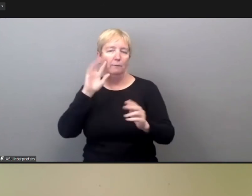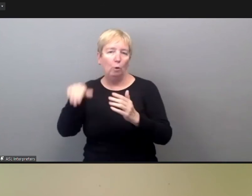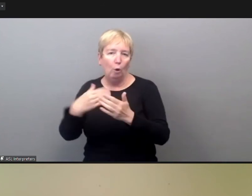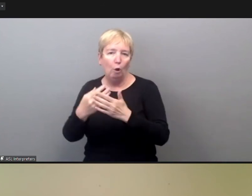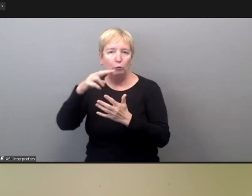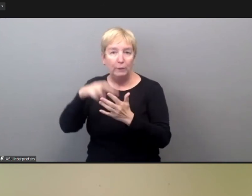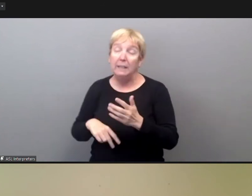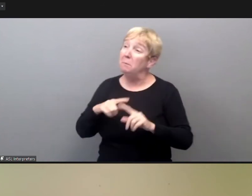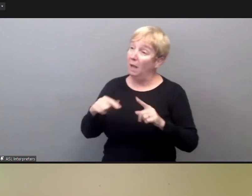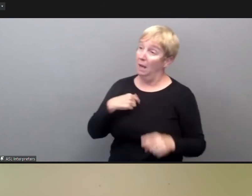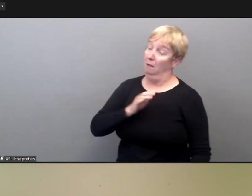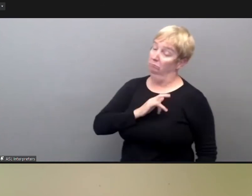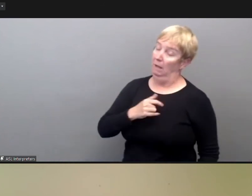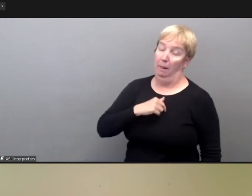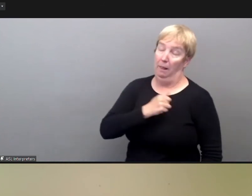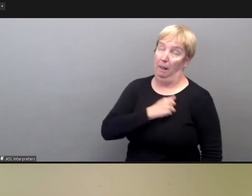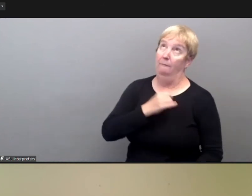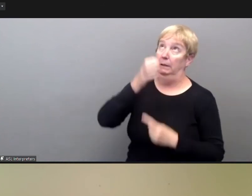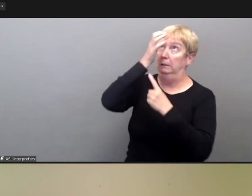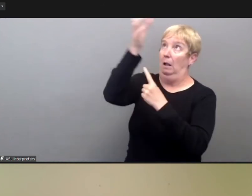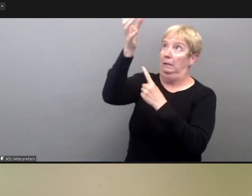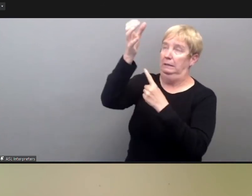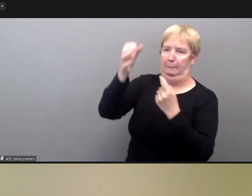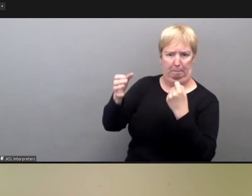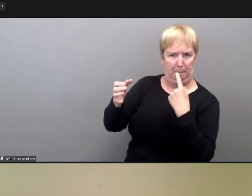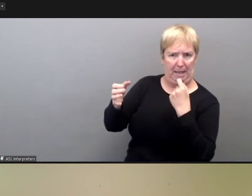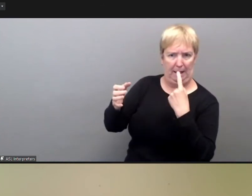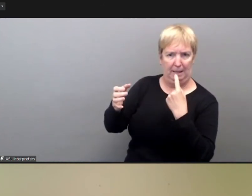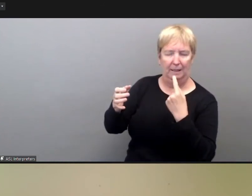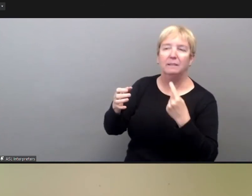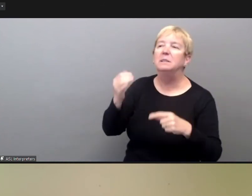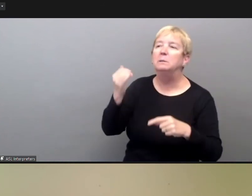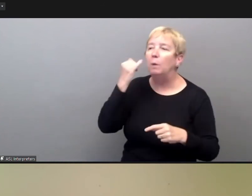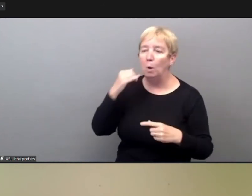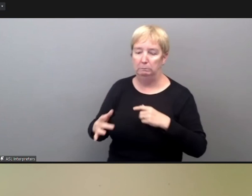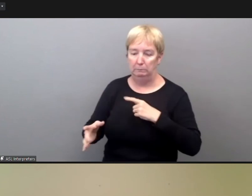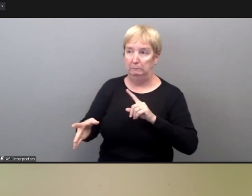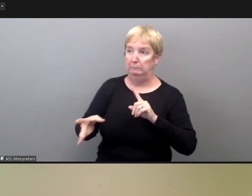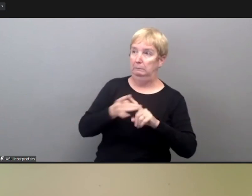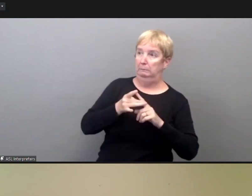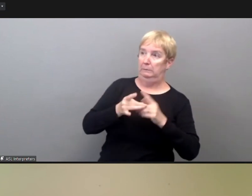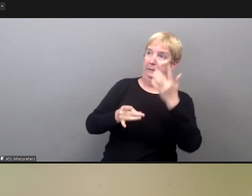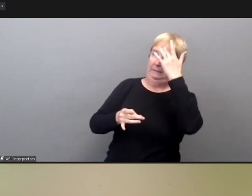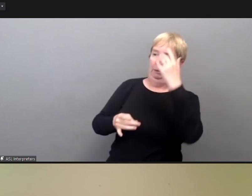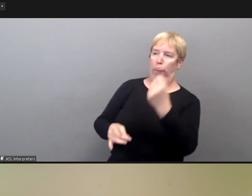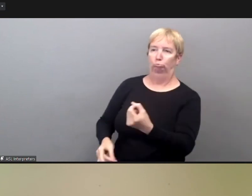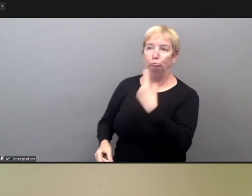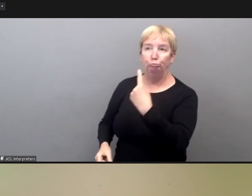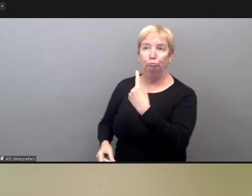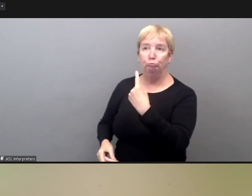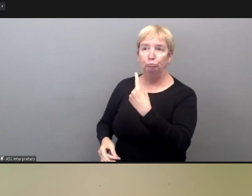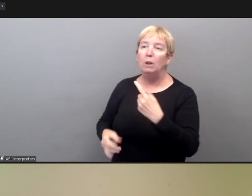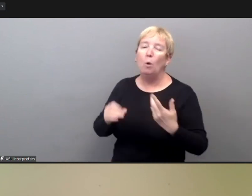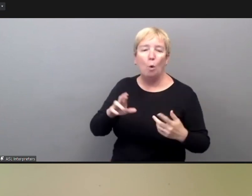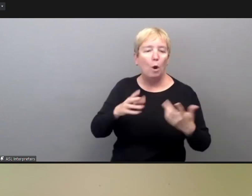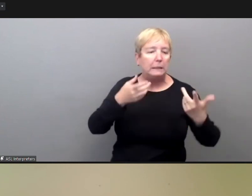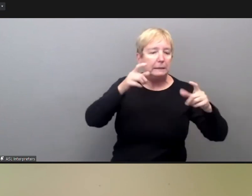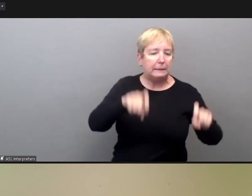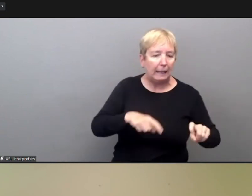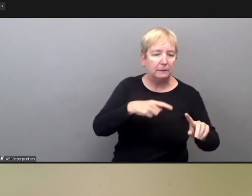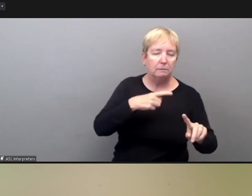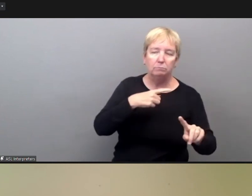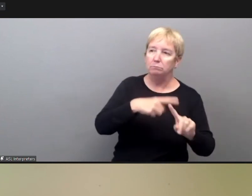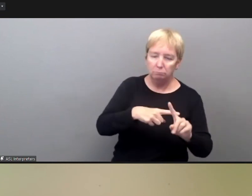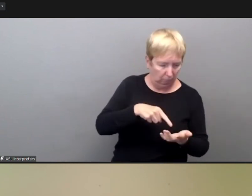take for really early treatment for when they get a positive test. And if they meet